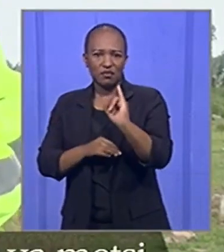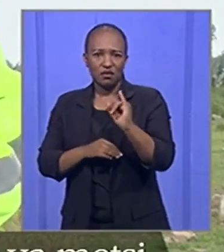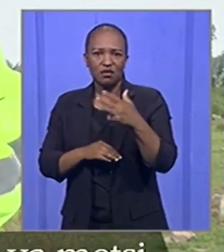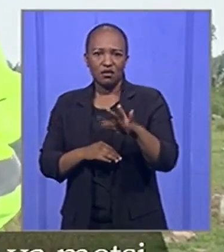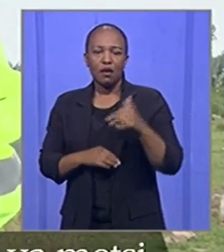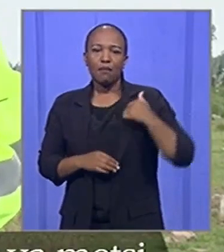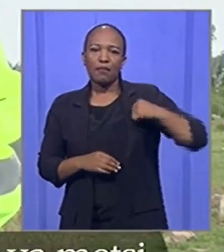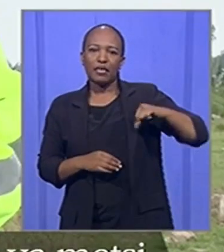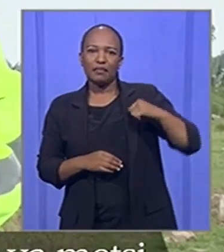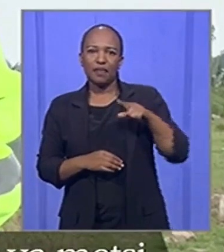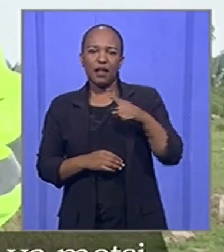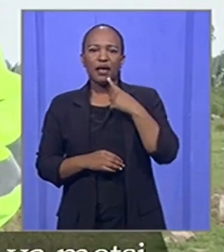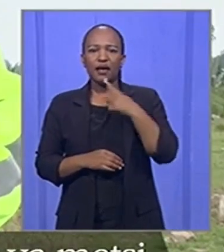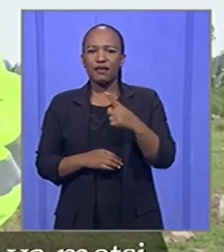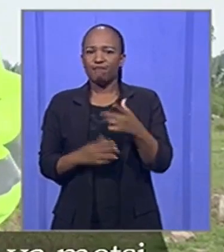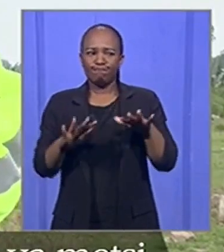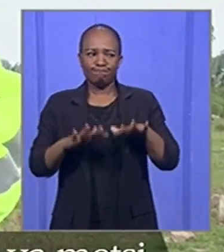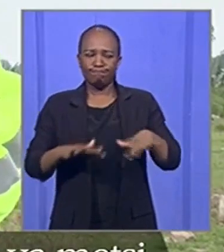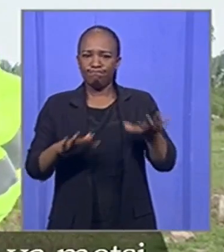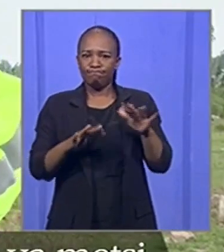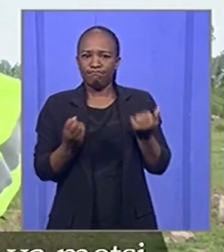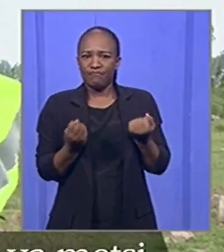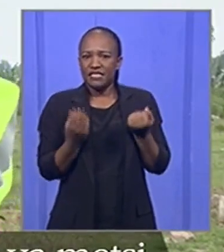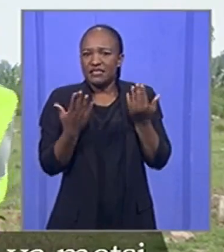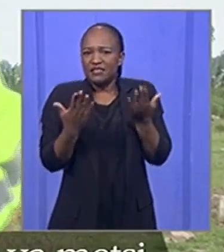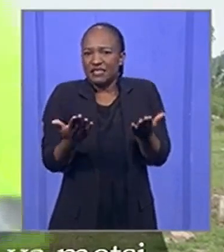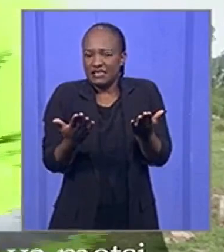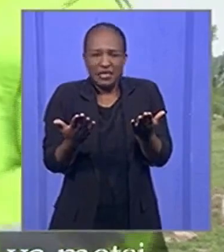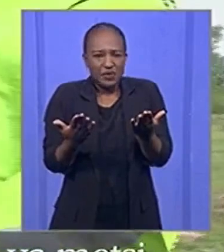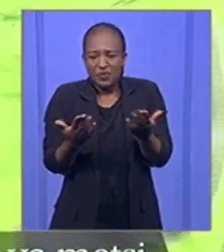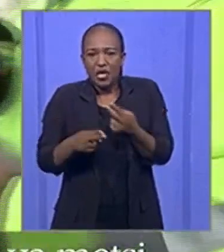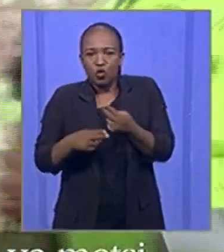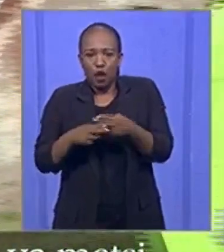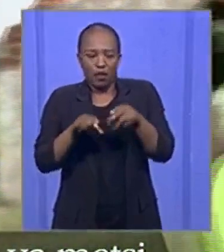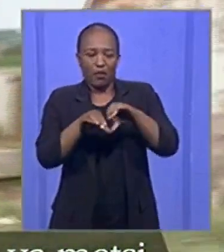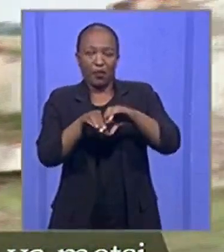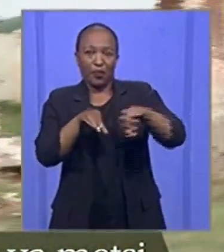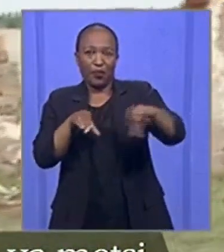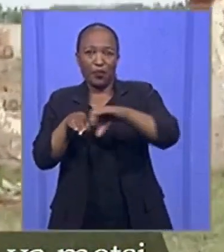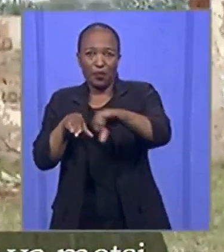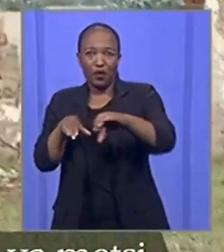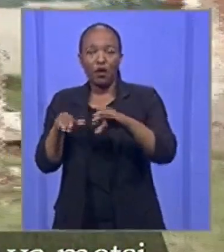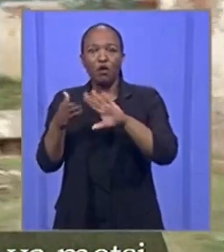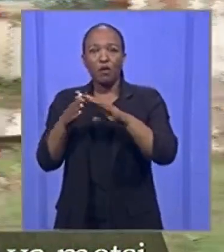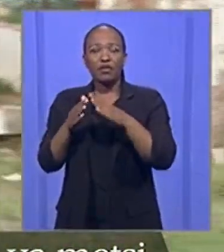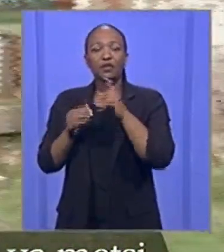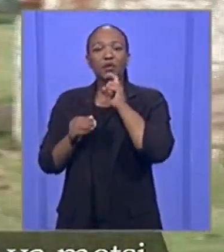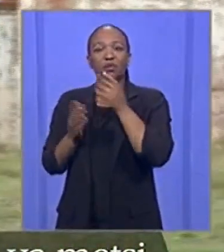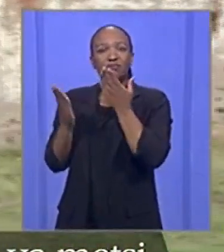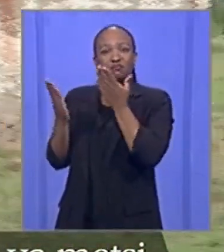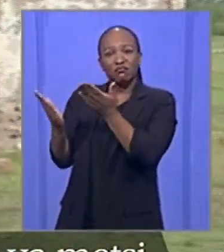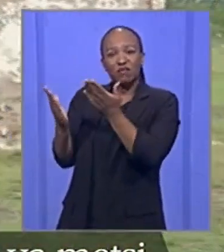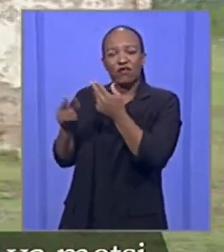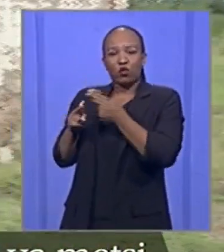wa Sedika ga o tlamele baagi ka ditirelo tsa kgelelo leswe. Baagi ba dirisa moago ono jaaka ntlwana